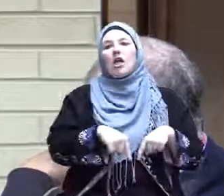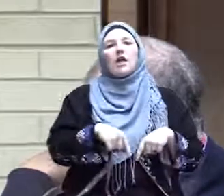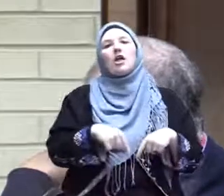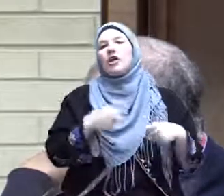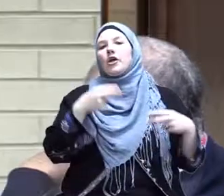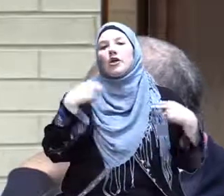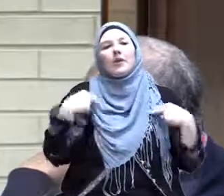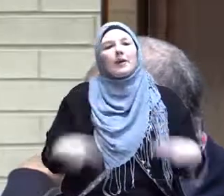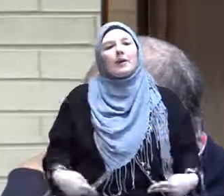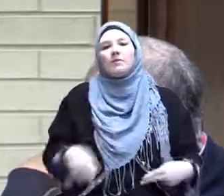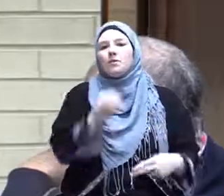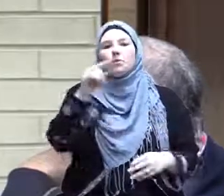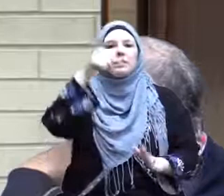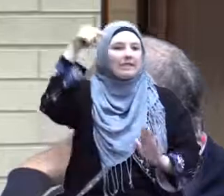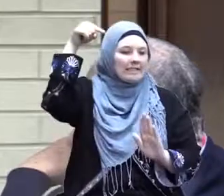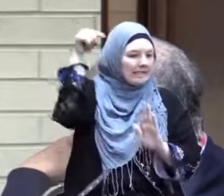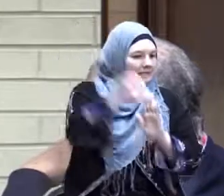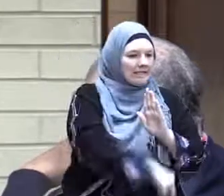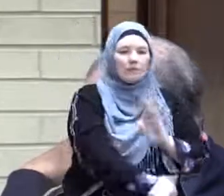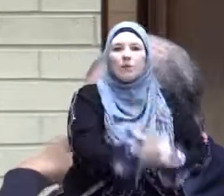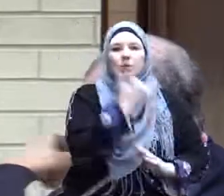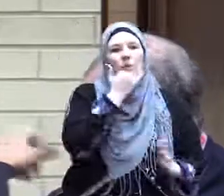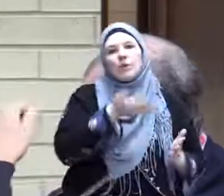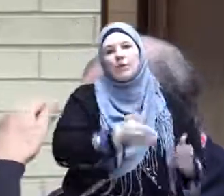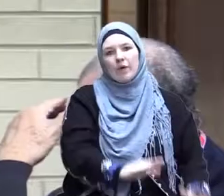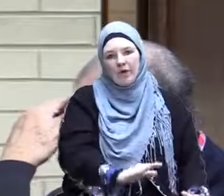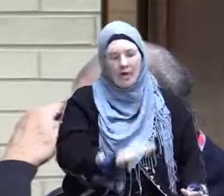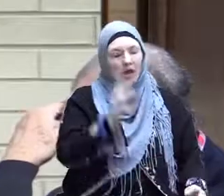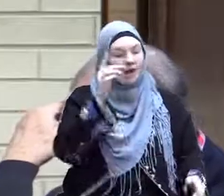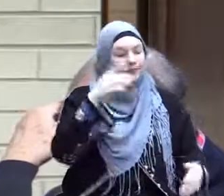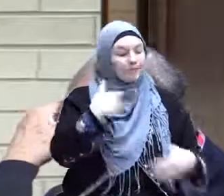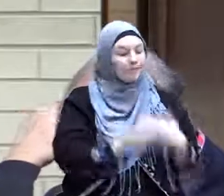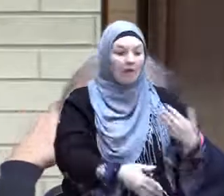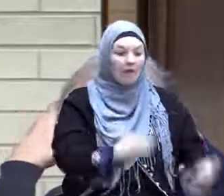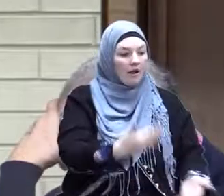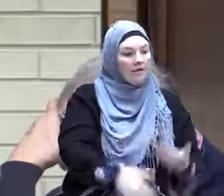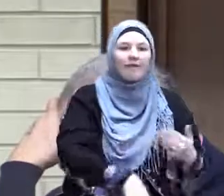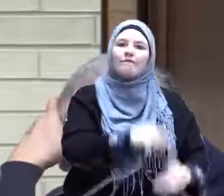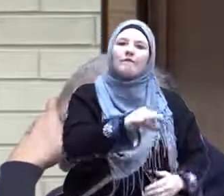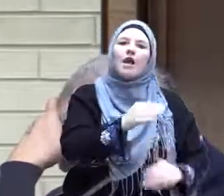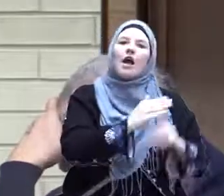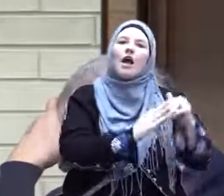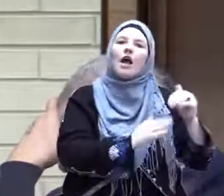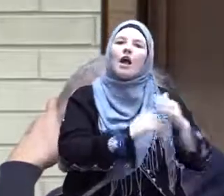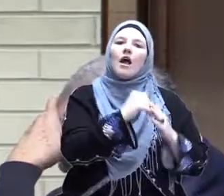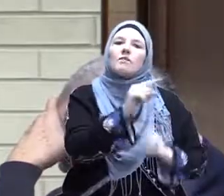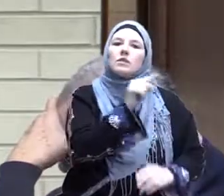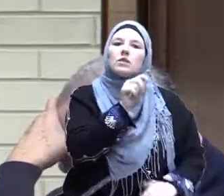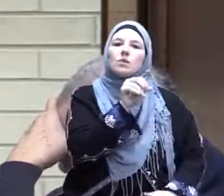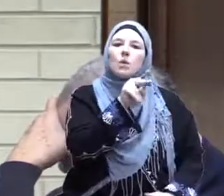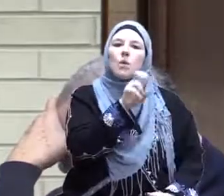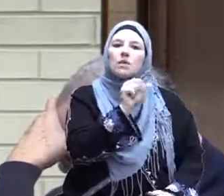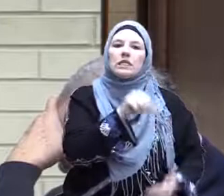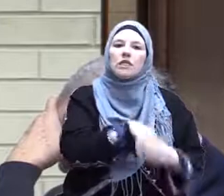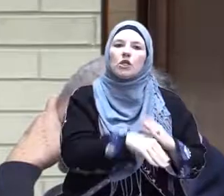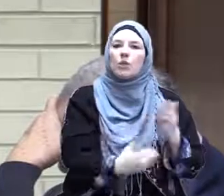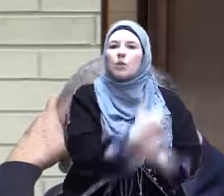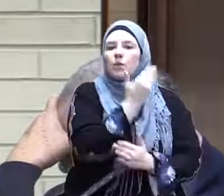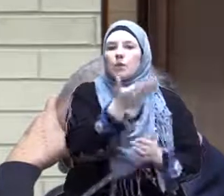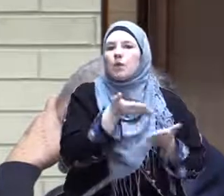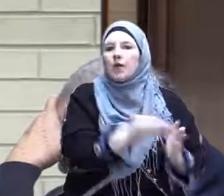deep in the wrong direction that they found comfort zones in the new direction. So